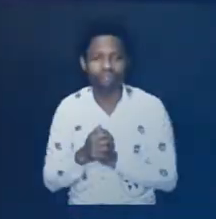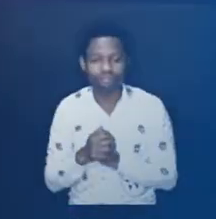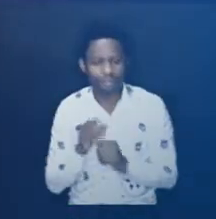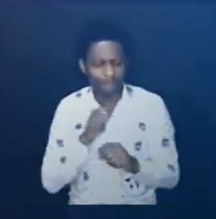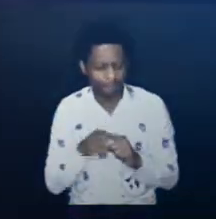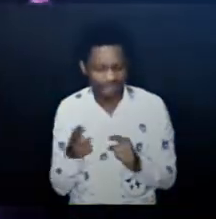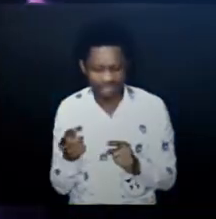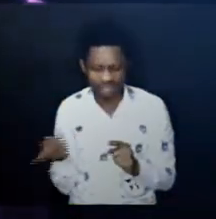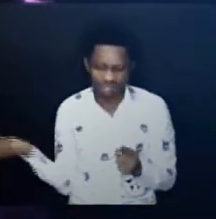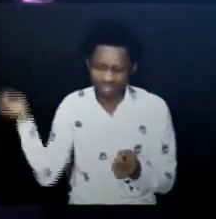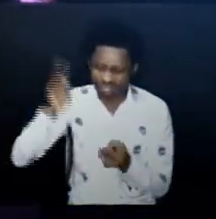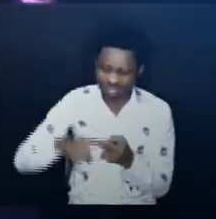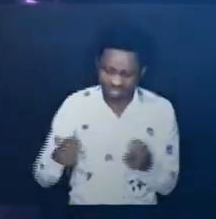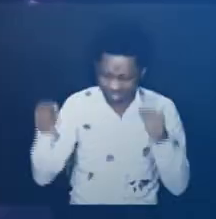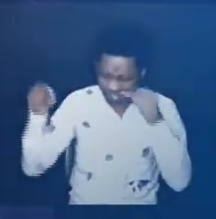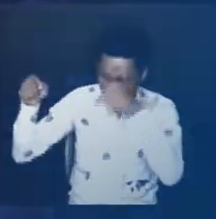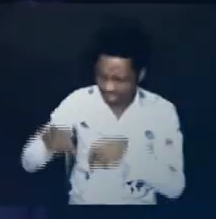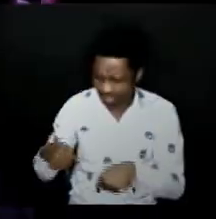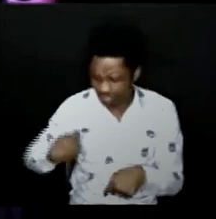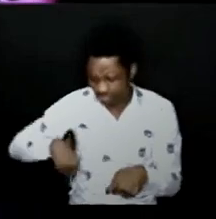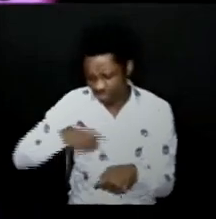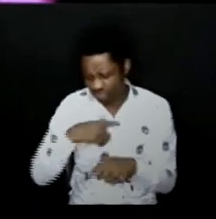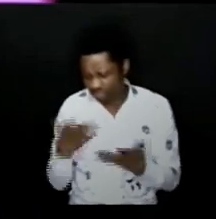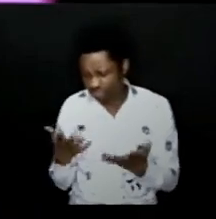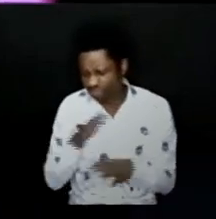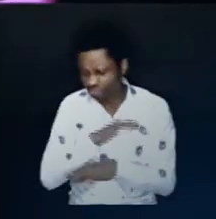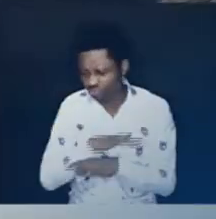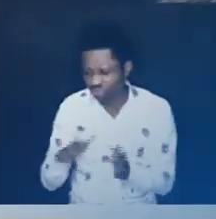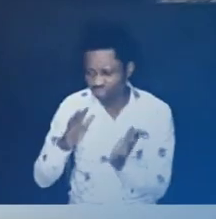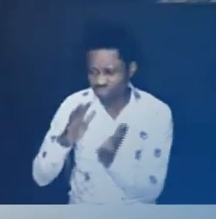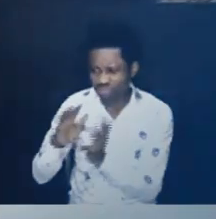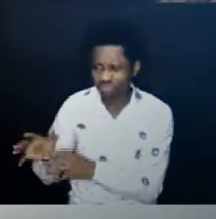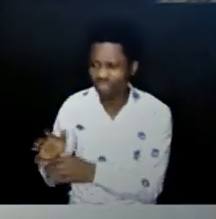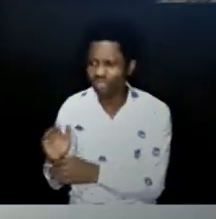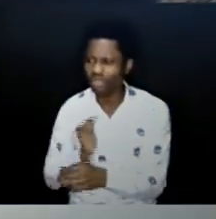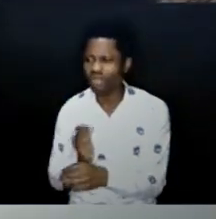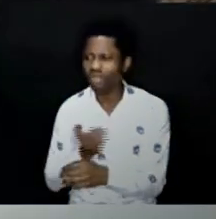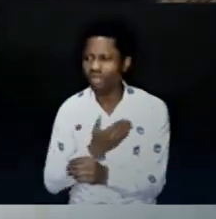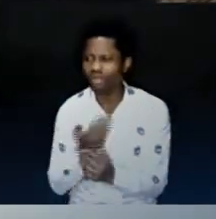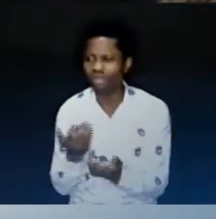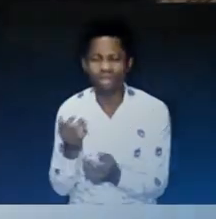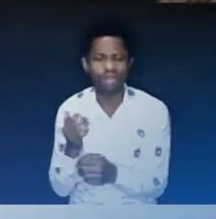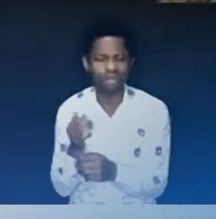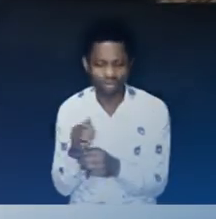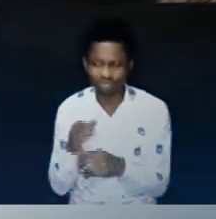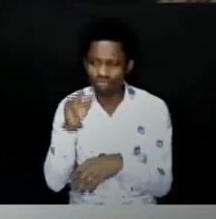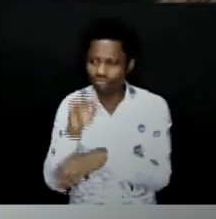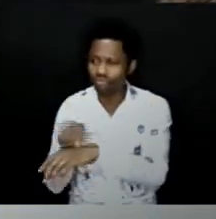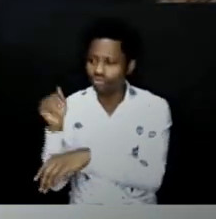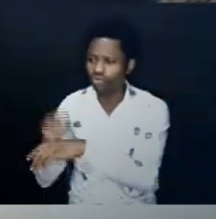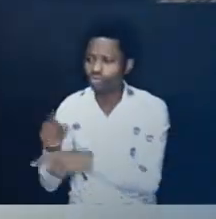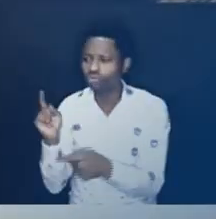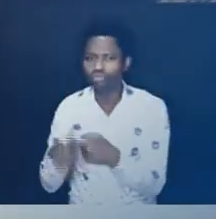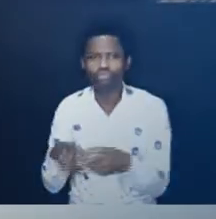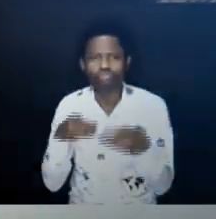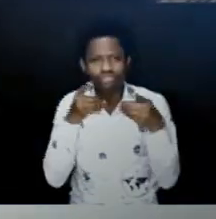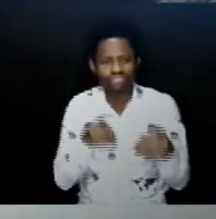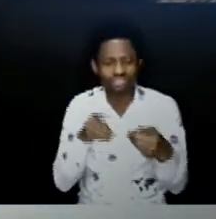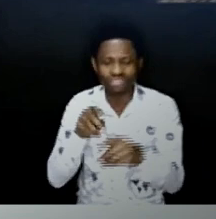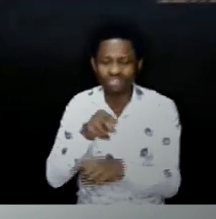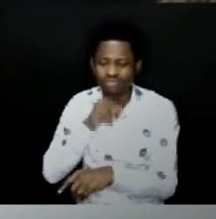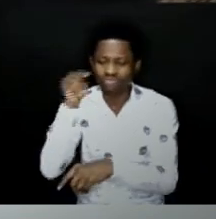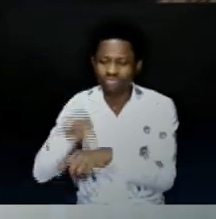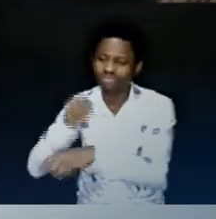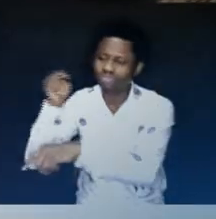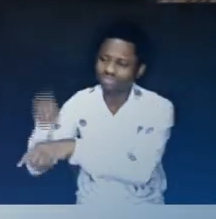until he comes, we should not neglect our call to disciple nations.